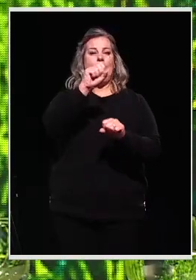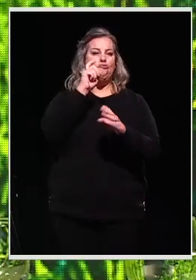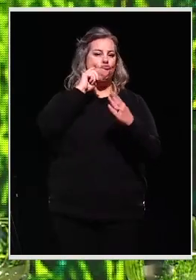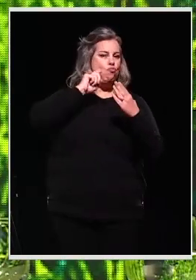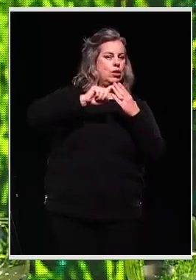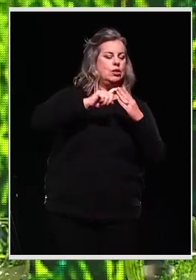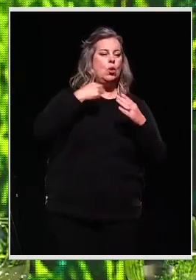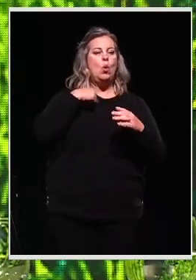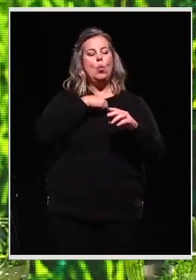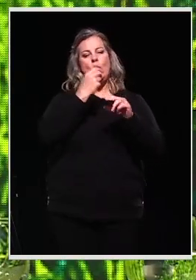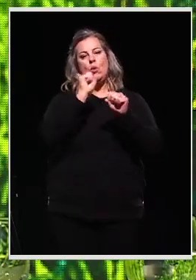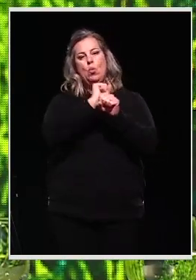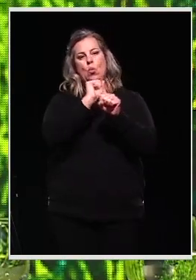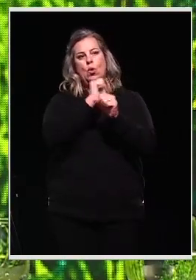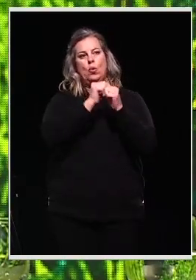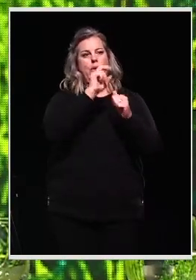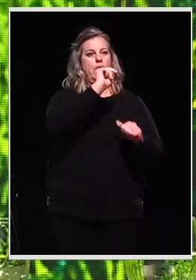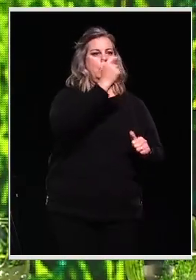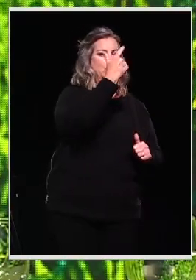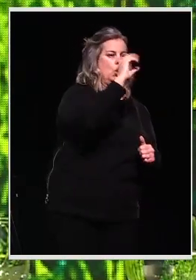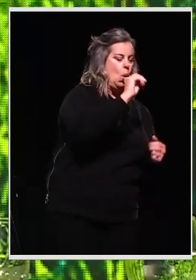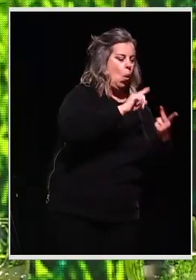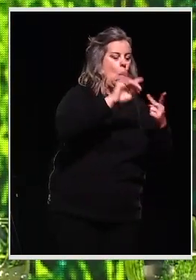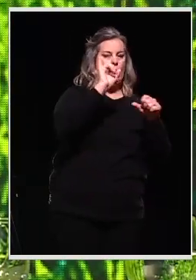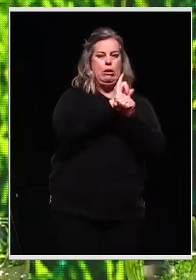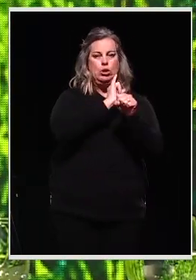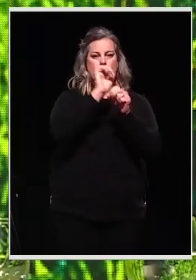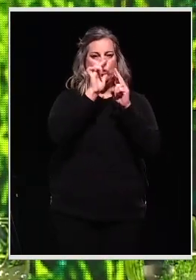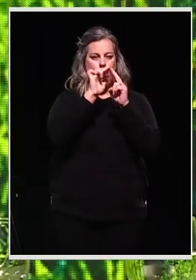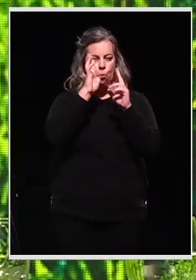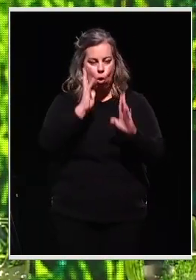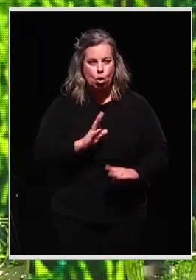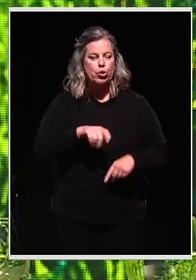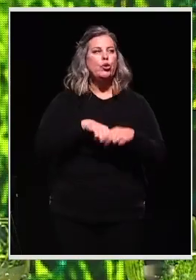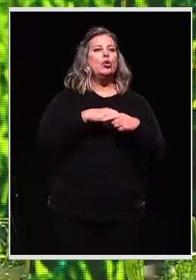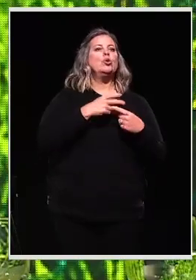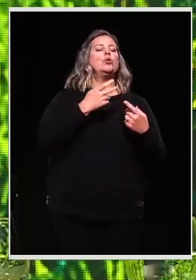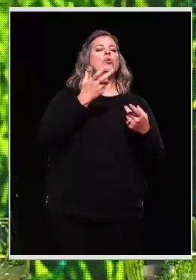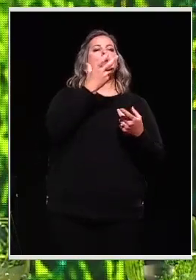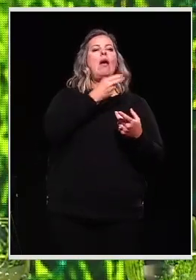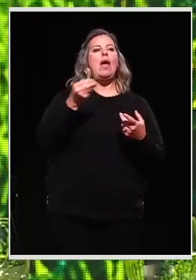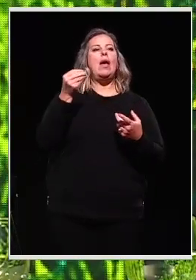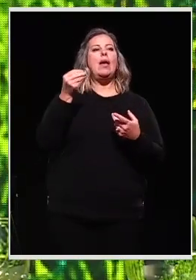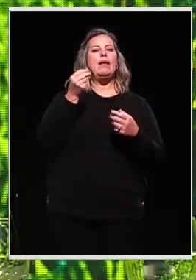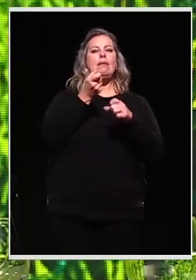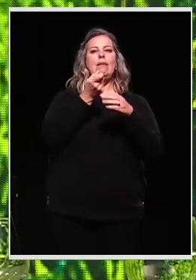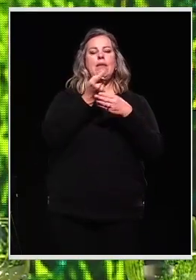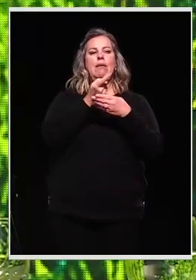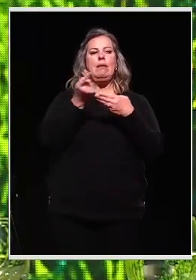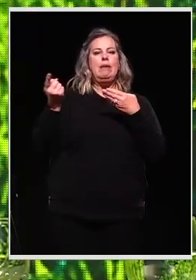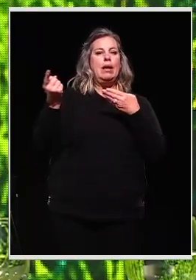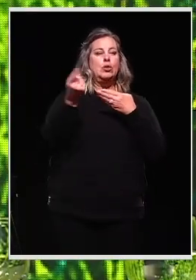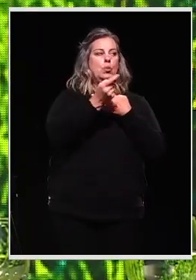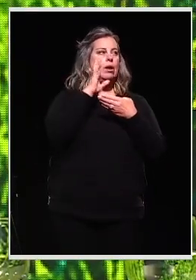So we work with NGOs on this, we work with industry partners, we're funded by the Grantham Foundation, and next week I'll be working with